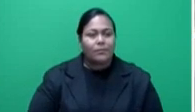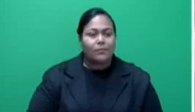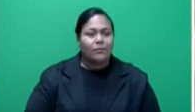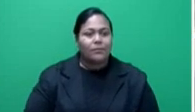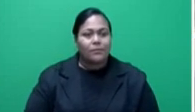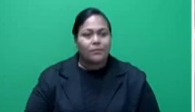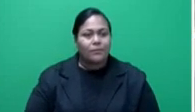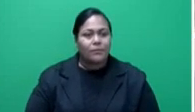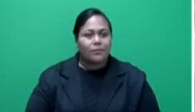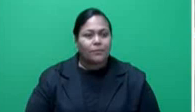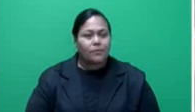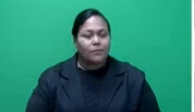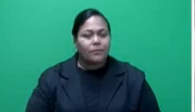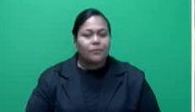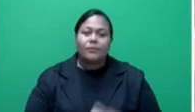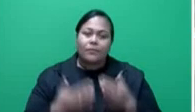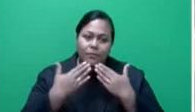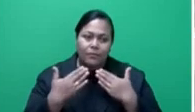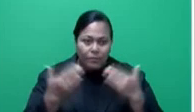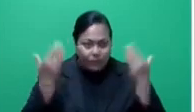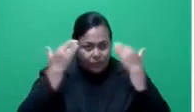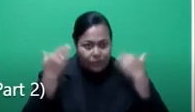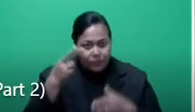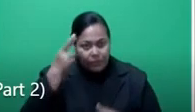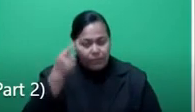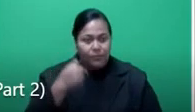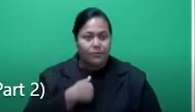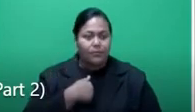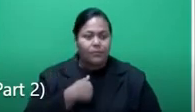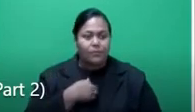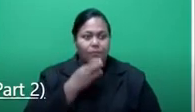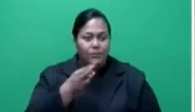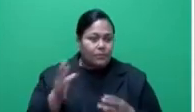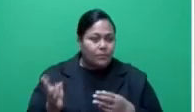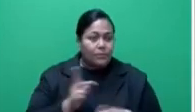to move our motion. Thank you, Mr. Speaker, sir. Mr. Speaker, sir, I move that Parliament debates the